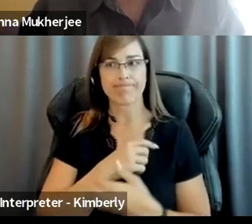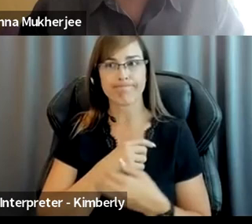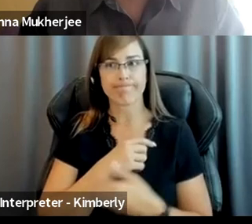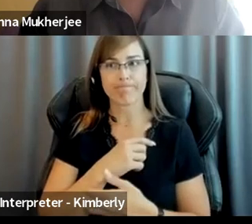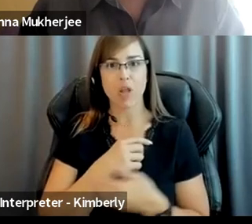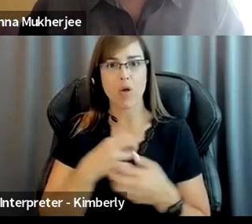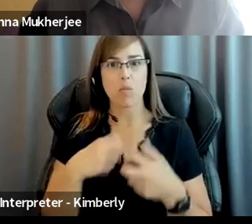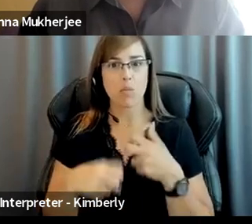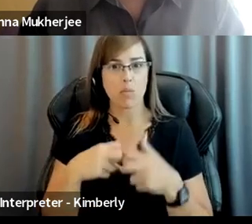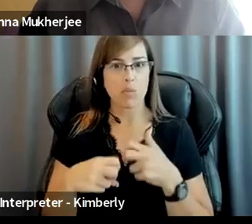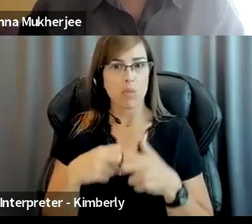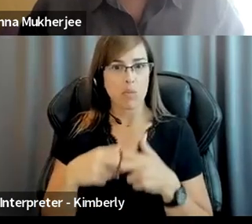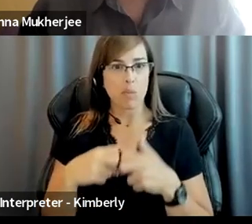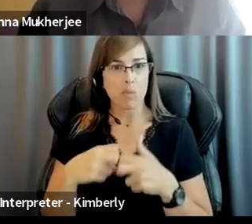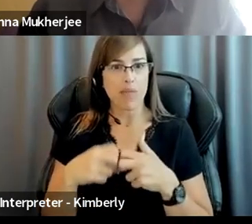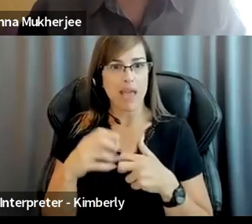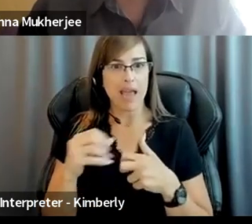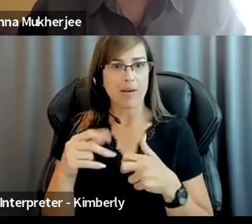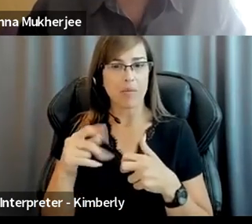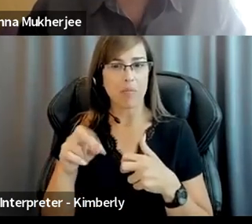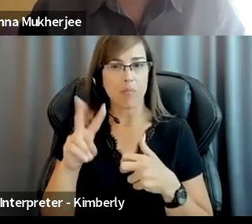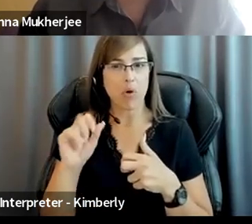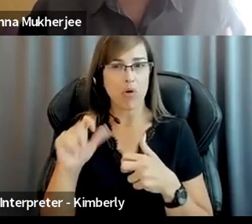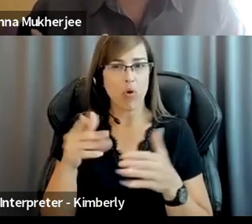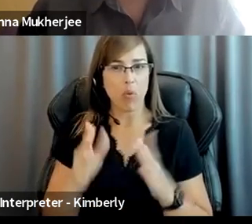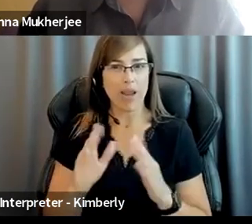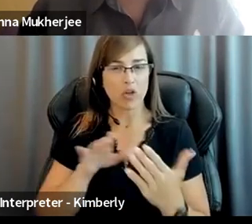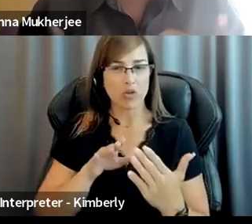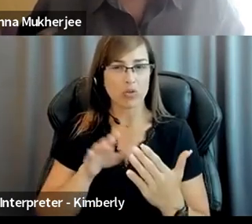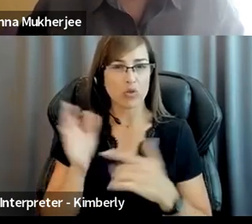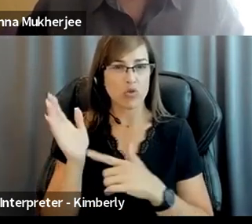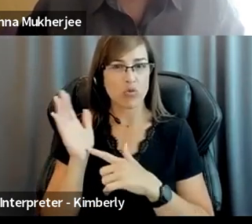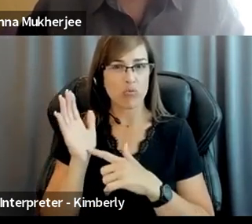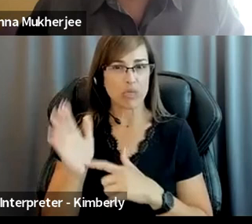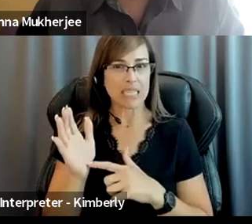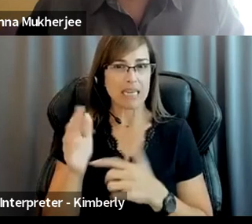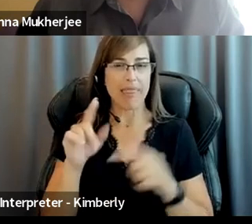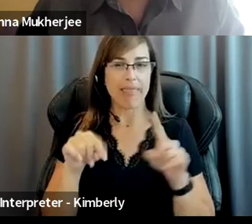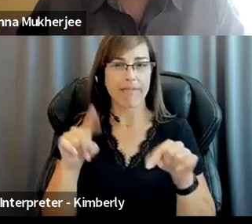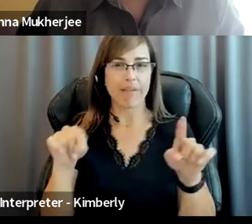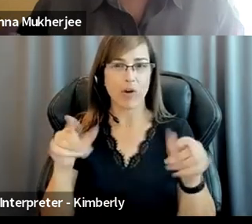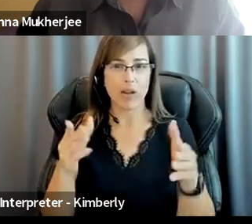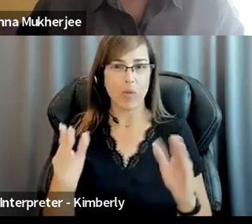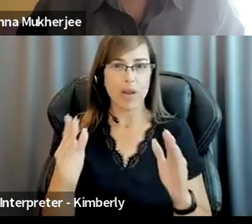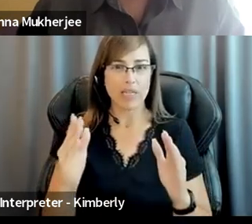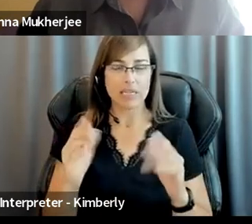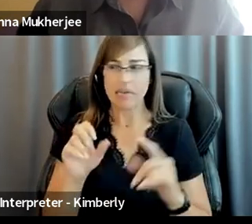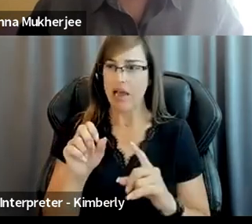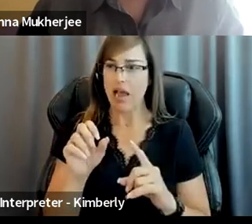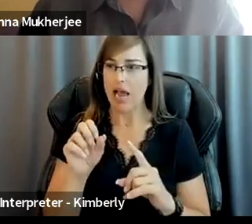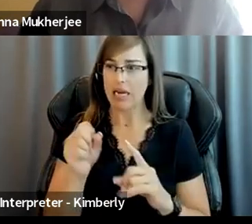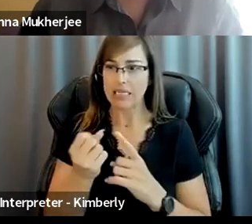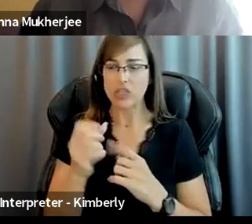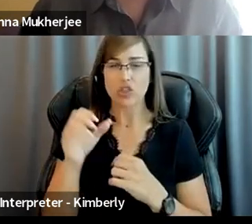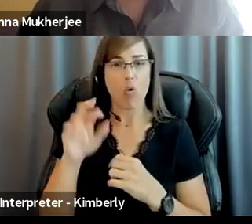problematic and hurtful way to present what, like the varying ways in which a condition or a